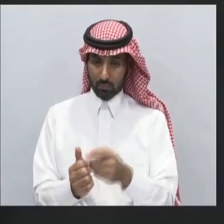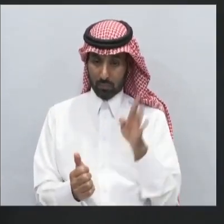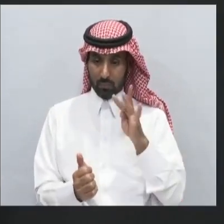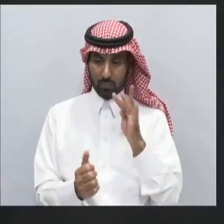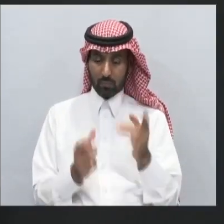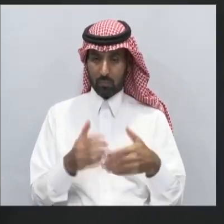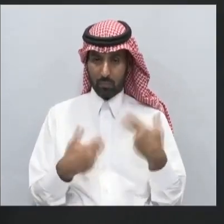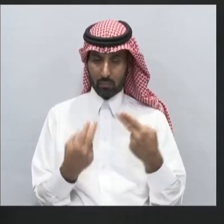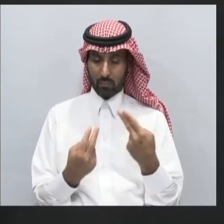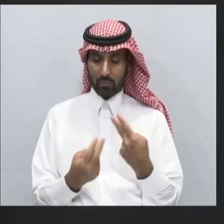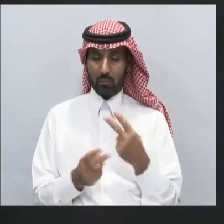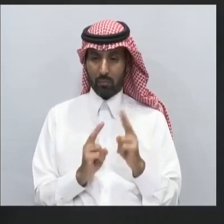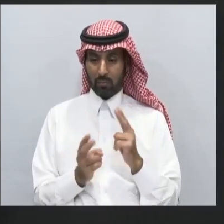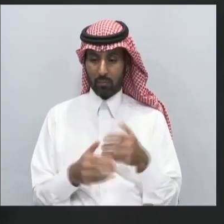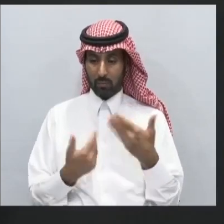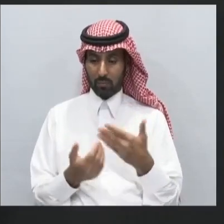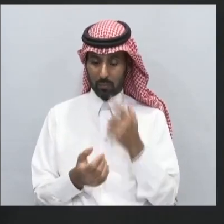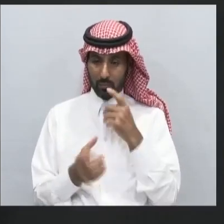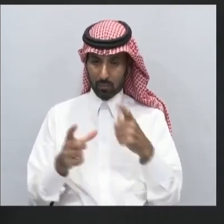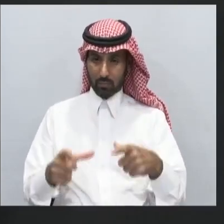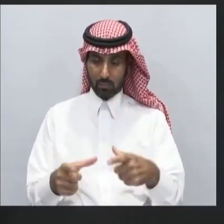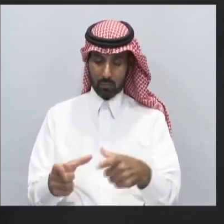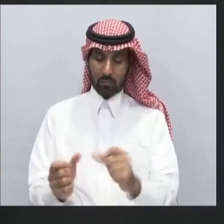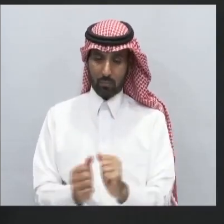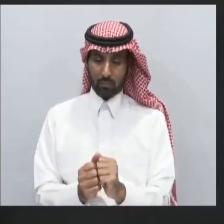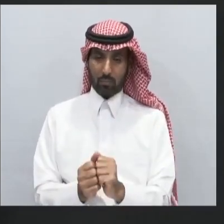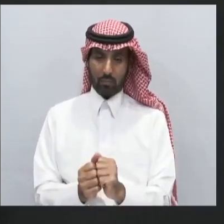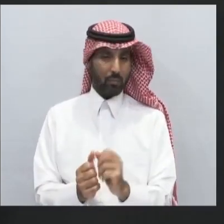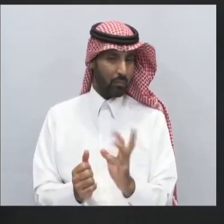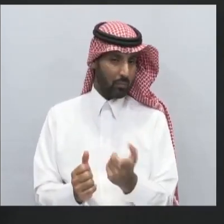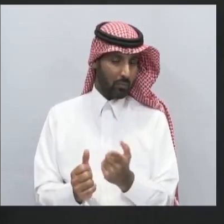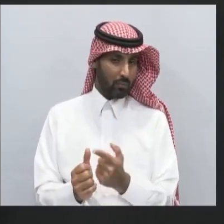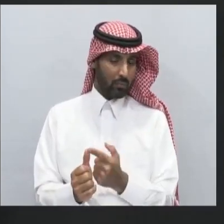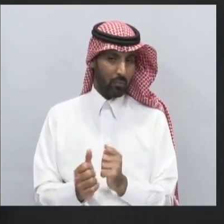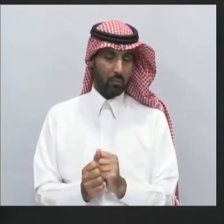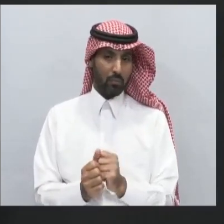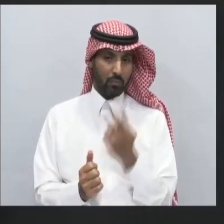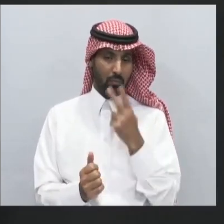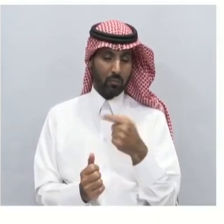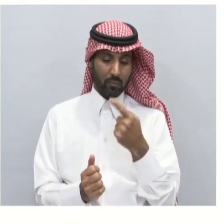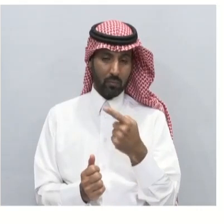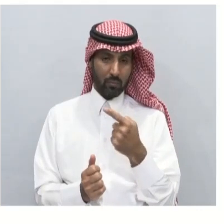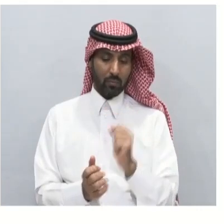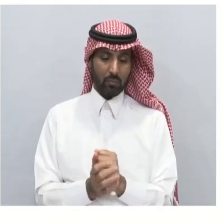gift? Or it isn't common? What do you think? You can say,